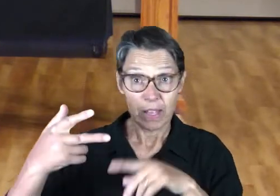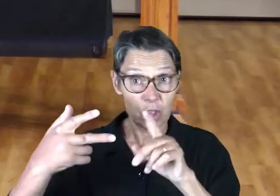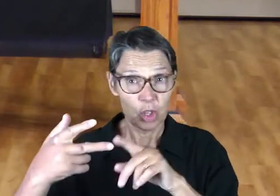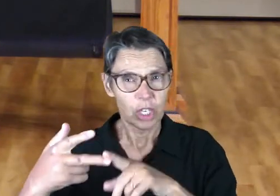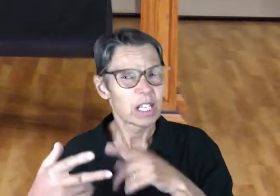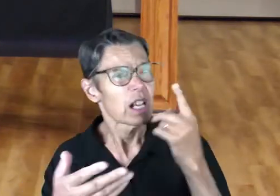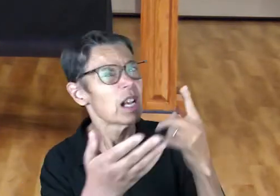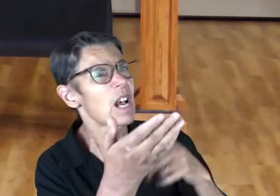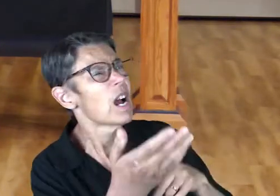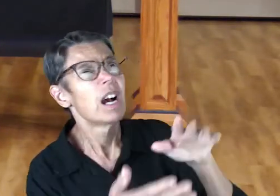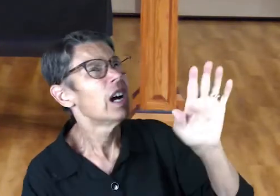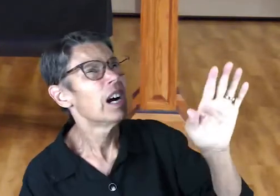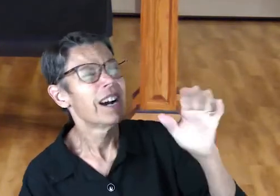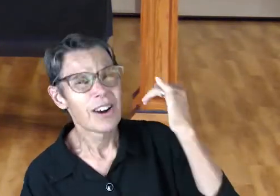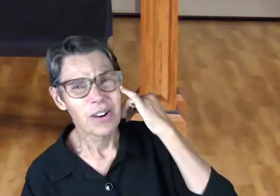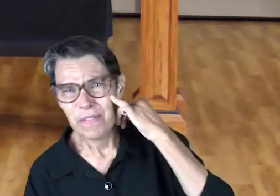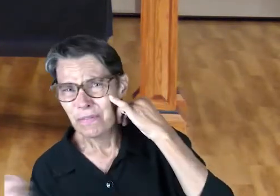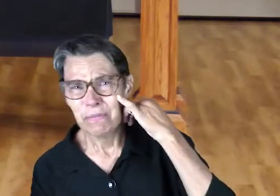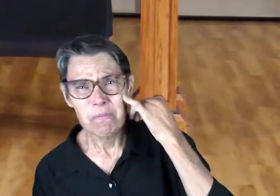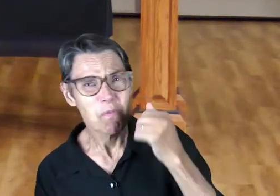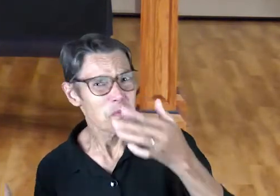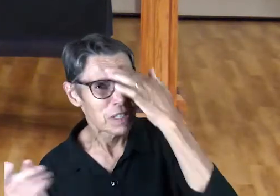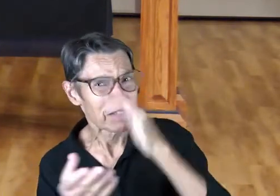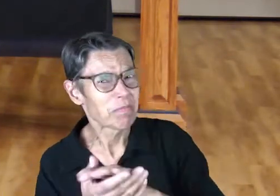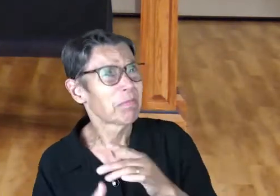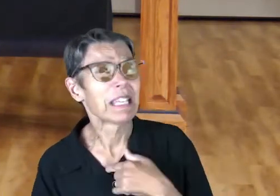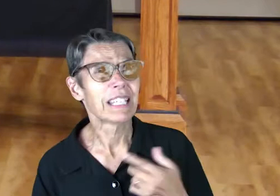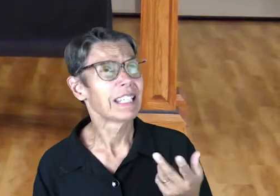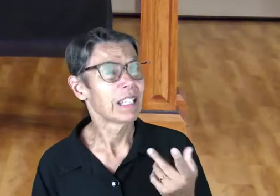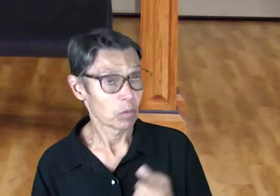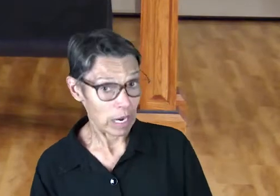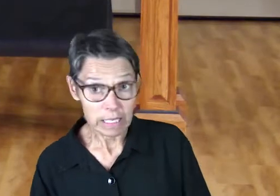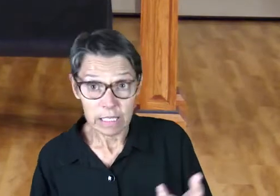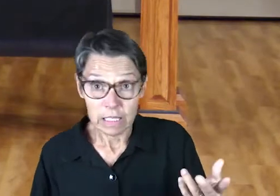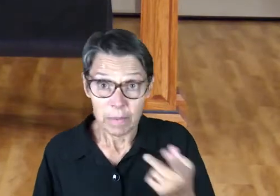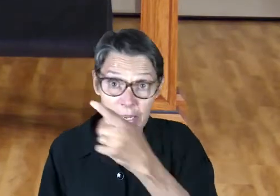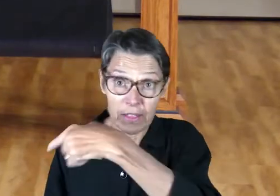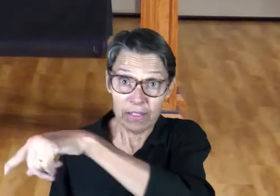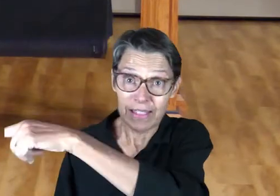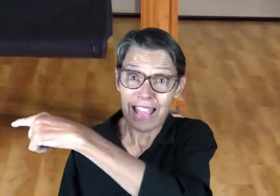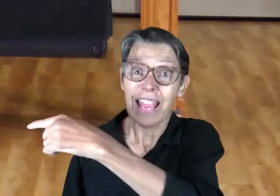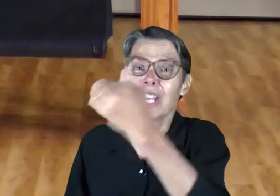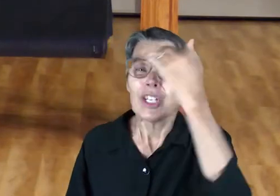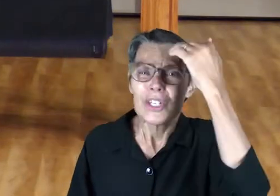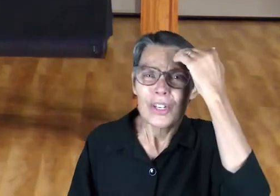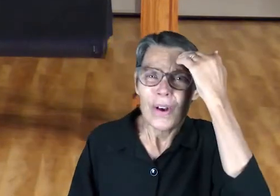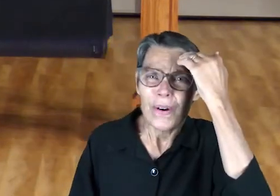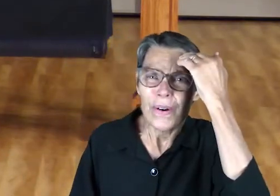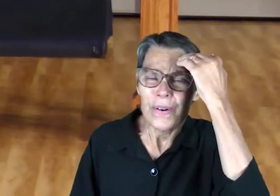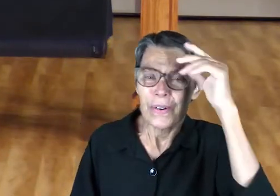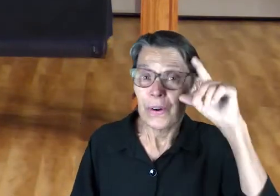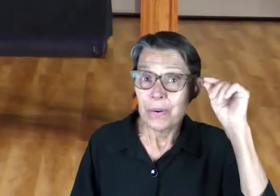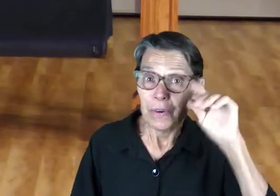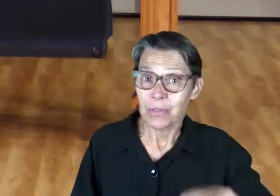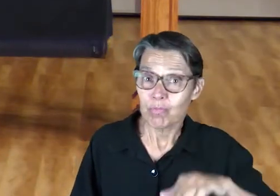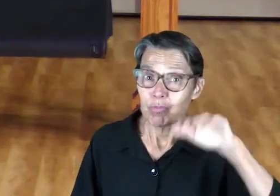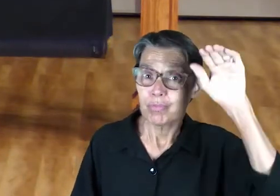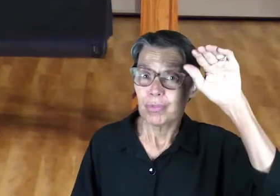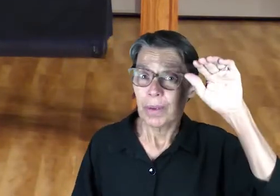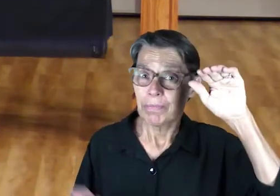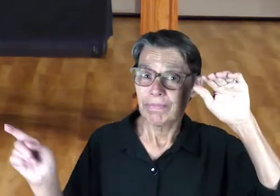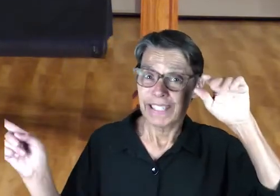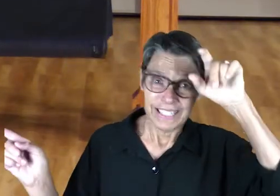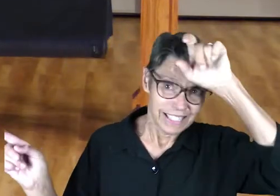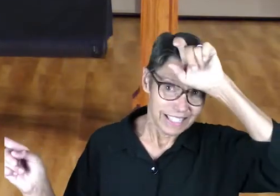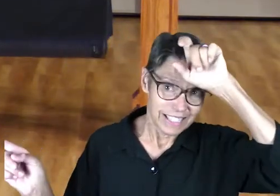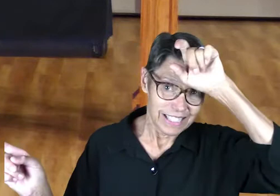Argument three. What if they don't believe me? Right? I mean, They know that he grew up in the Egyptian